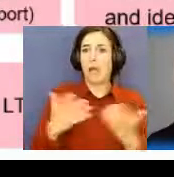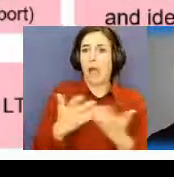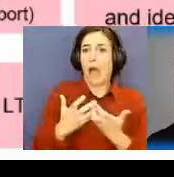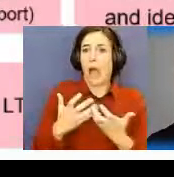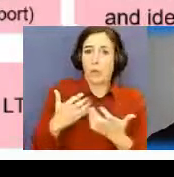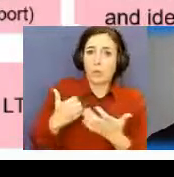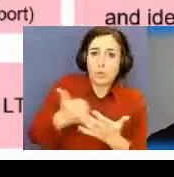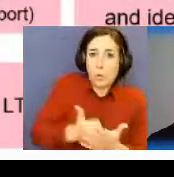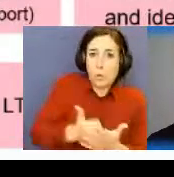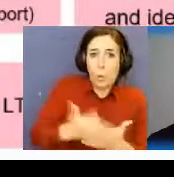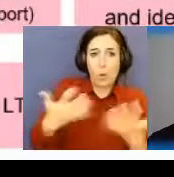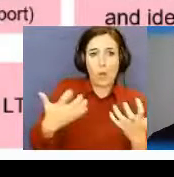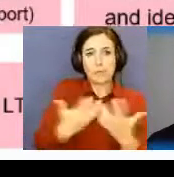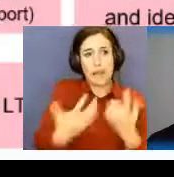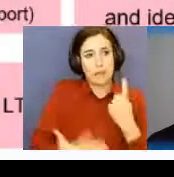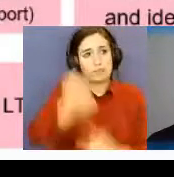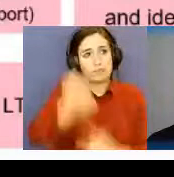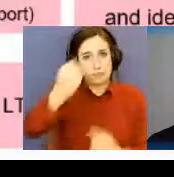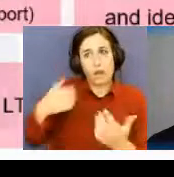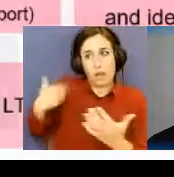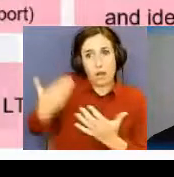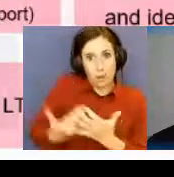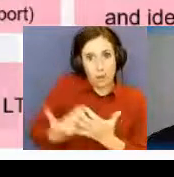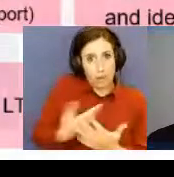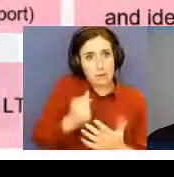these things next. So for next slide, please.